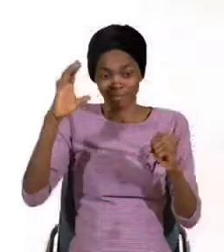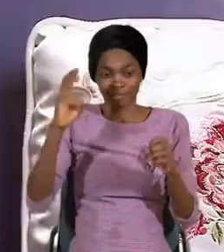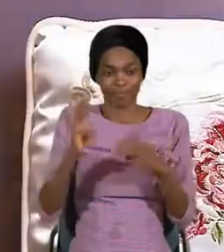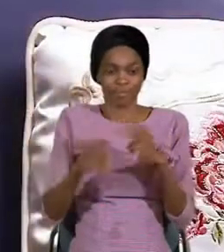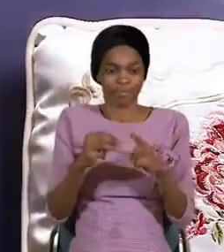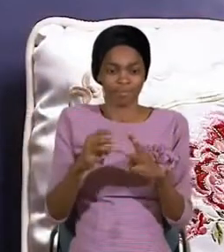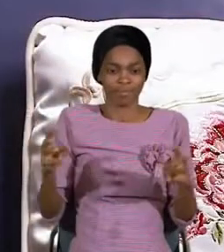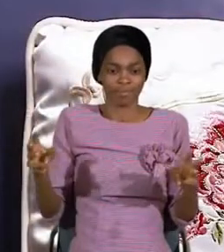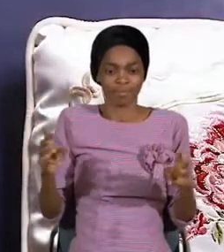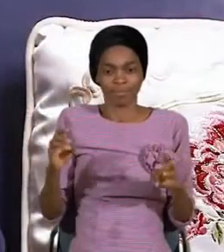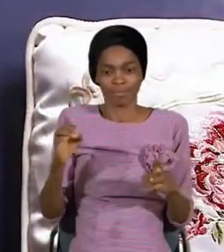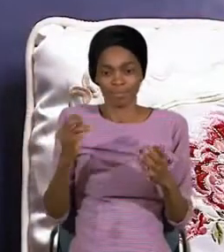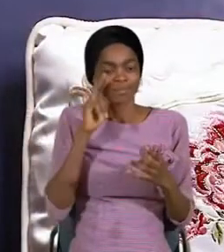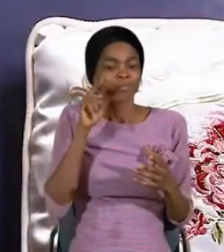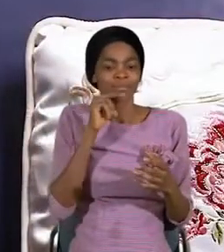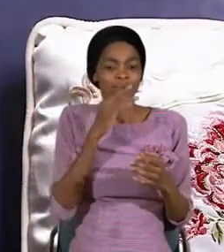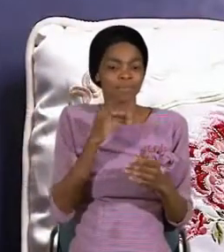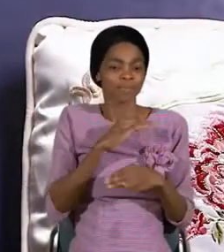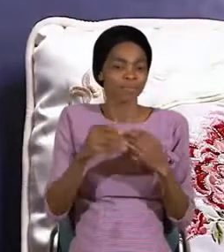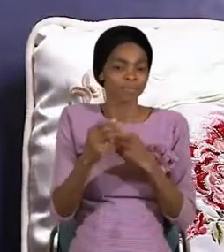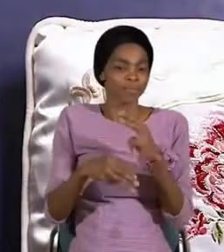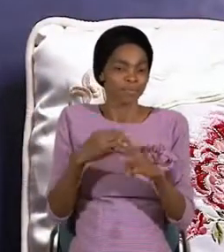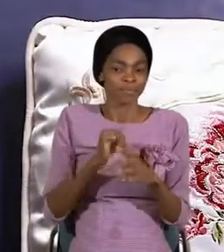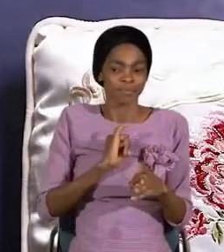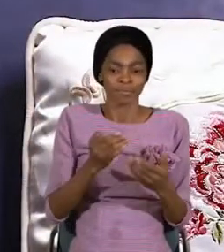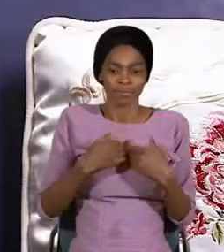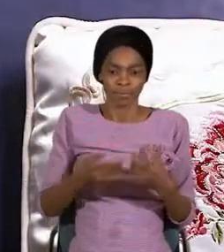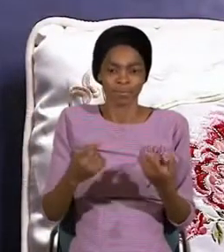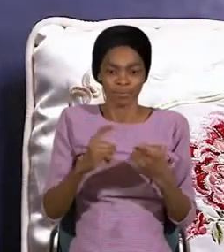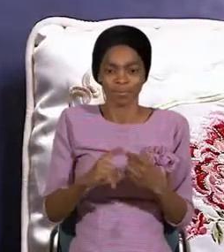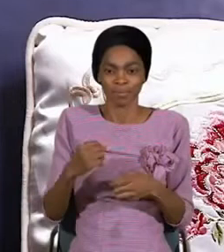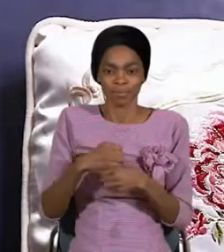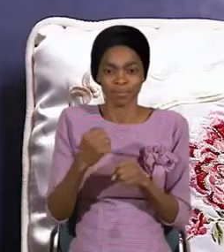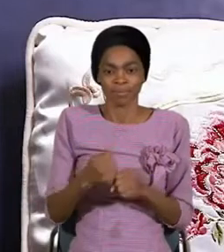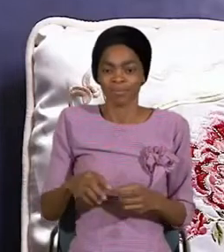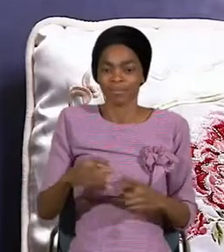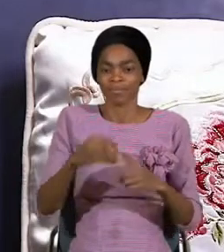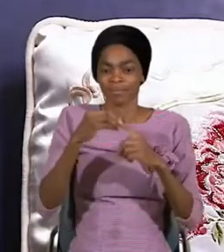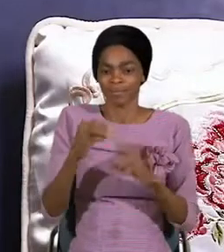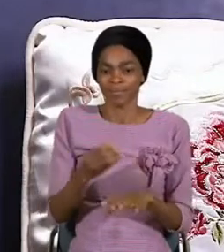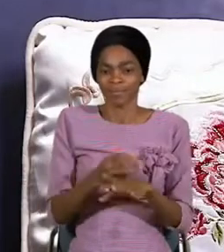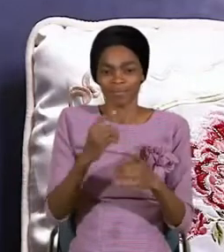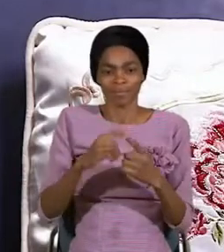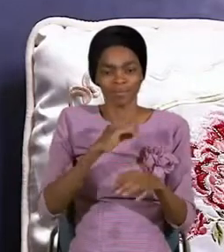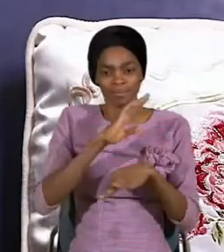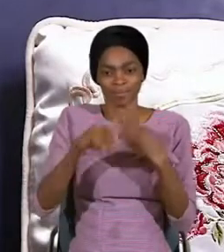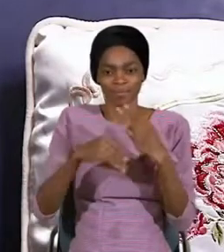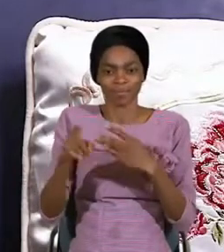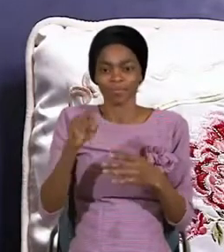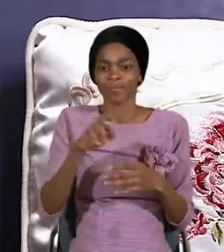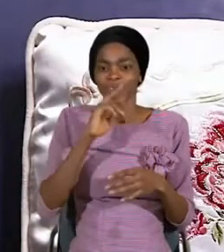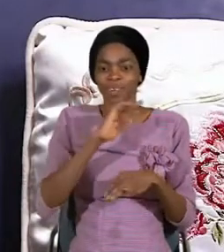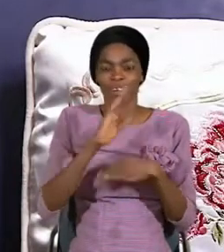overseas. I've come to make a special appeal to all of you who are God's children in the city